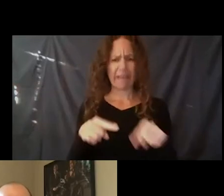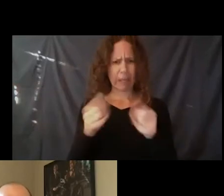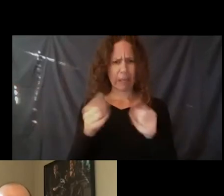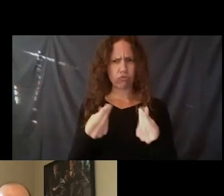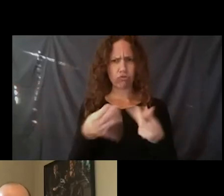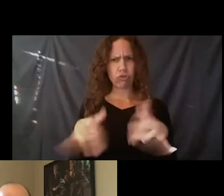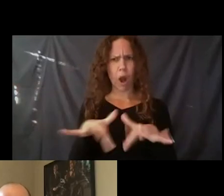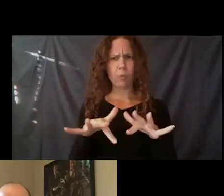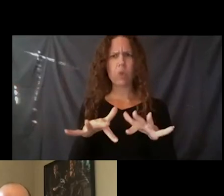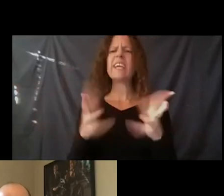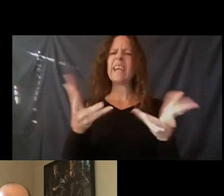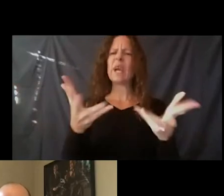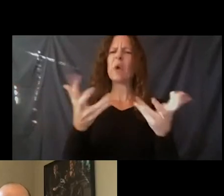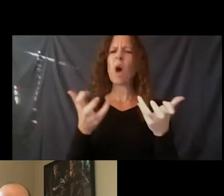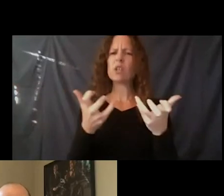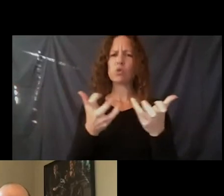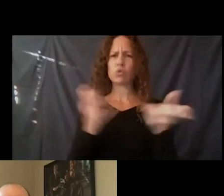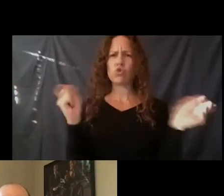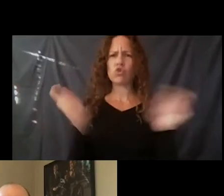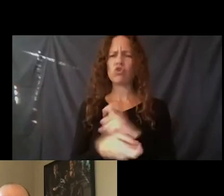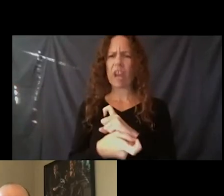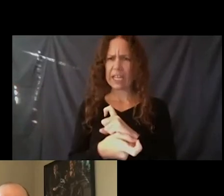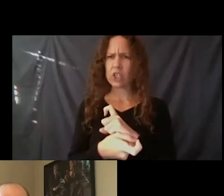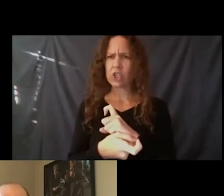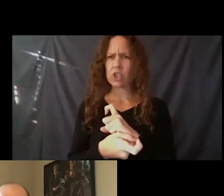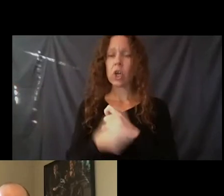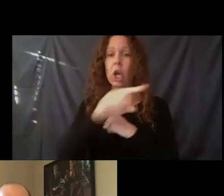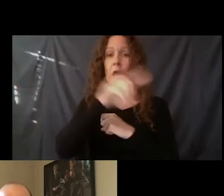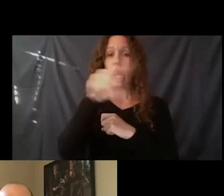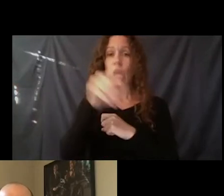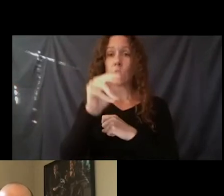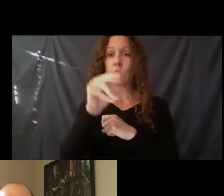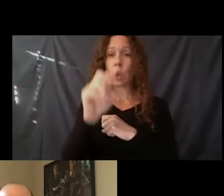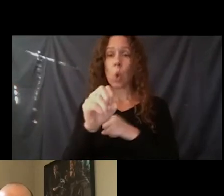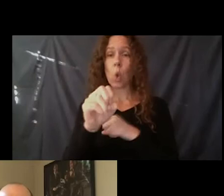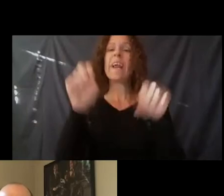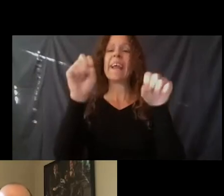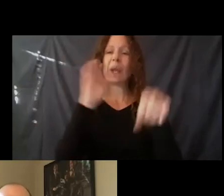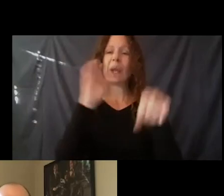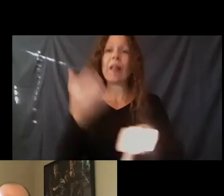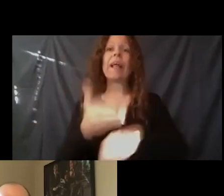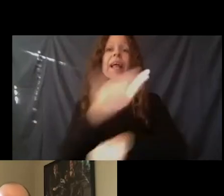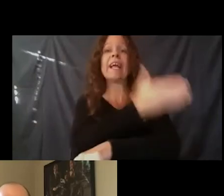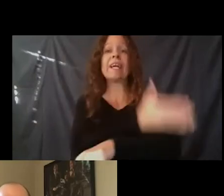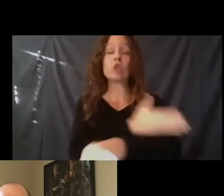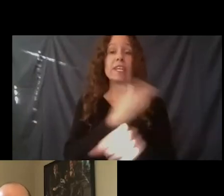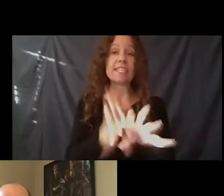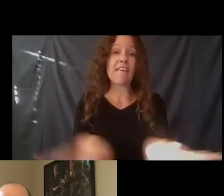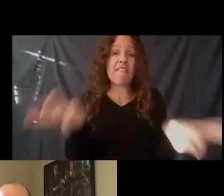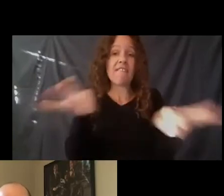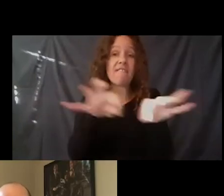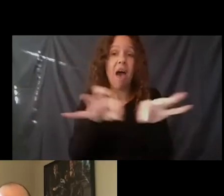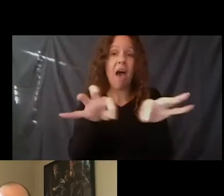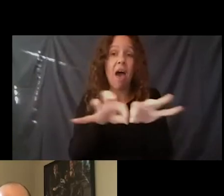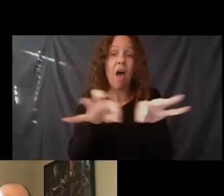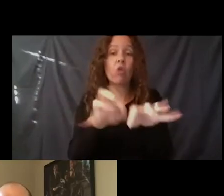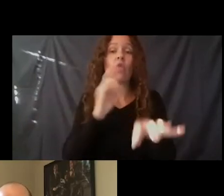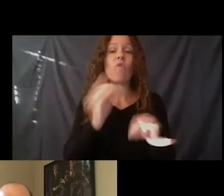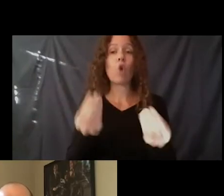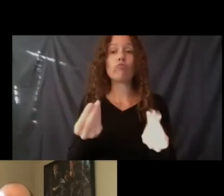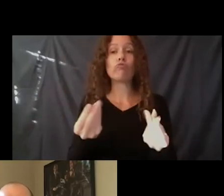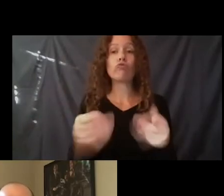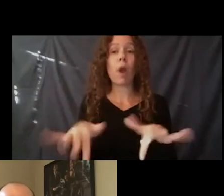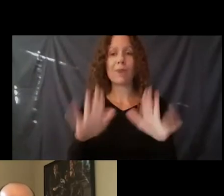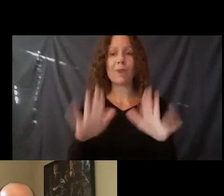that ultimately increases the value of that property. In the city of LA, they're going to be required to